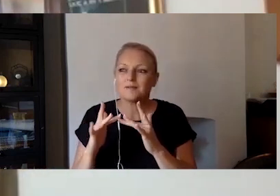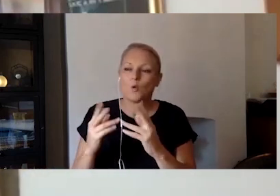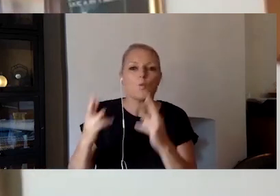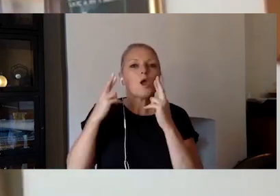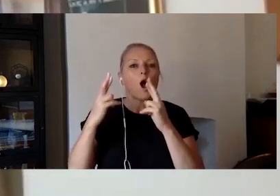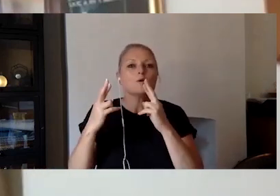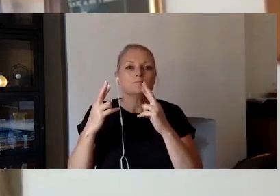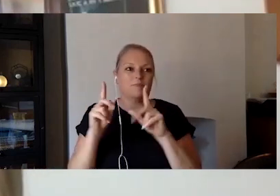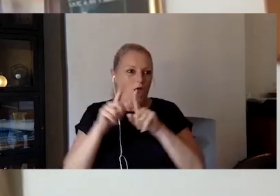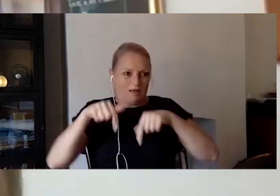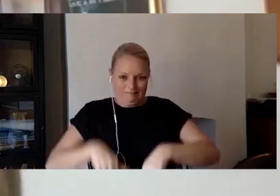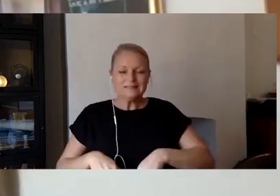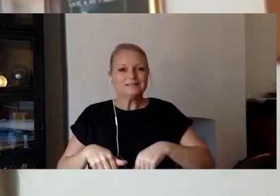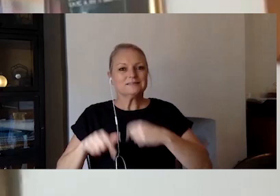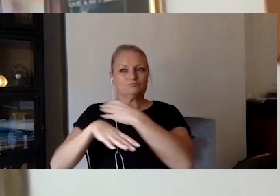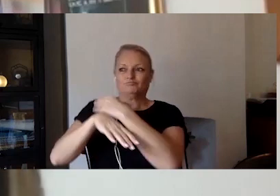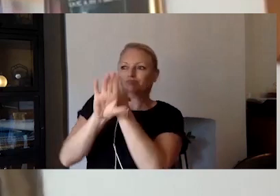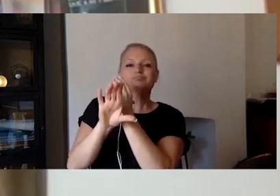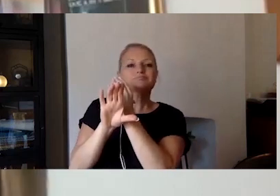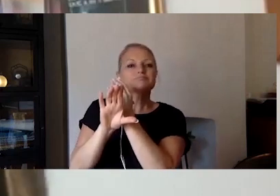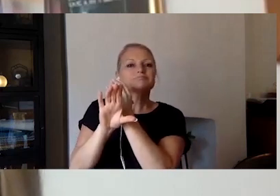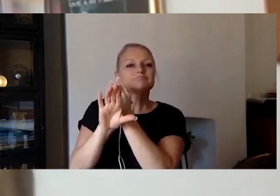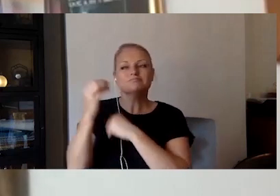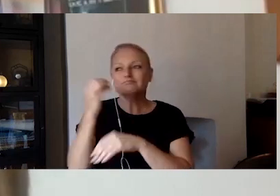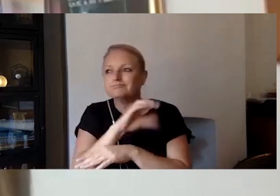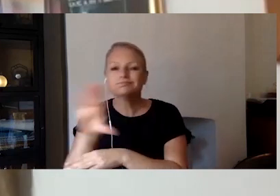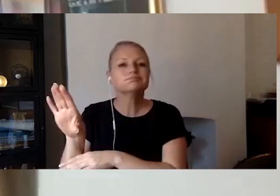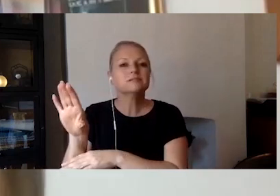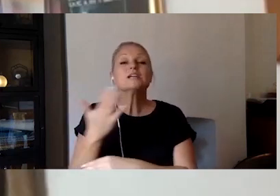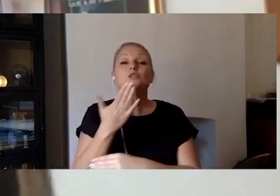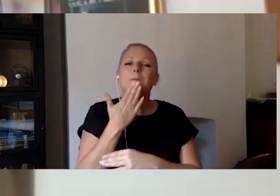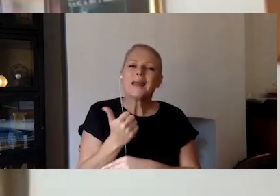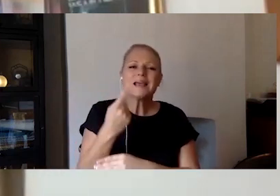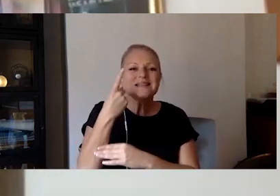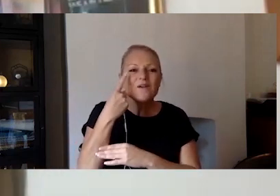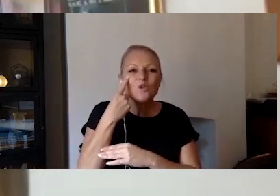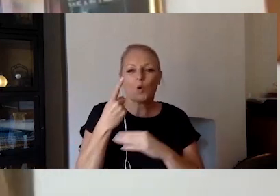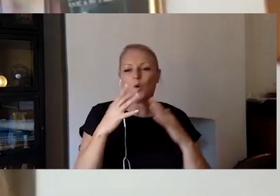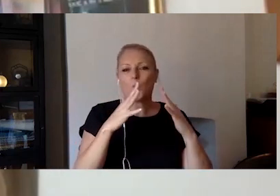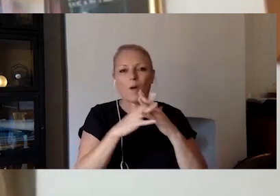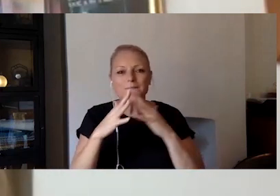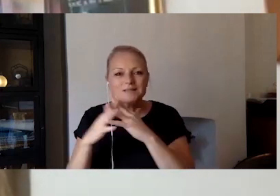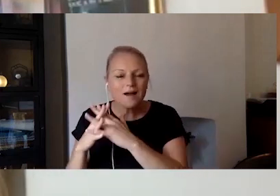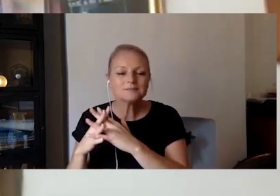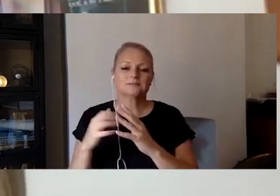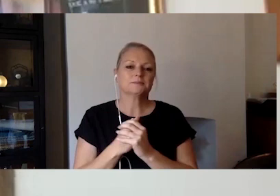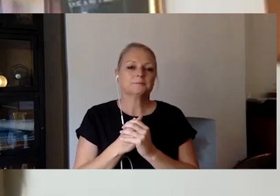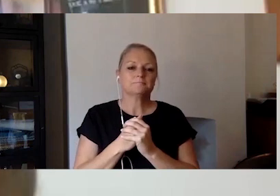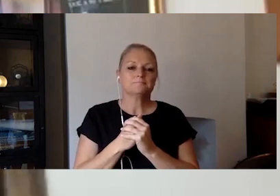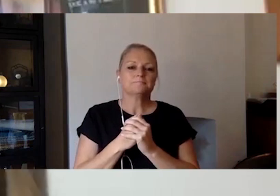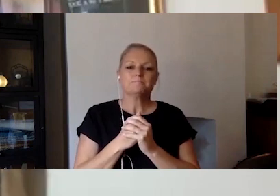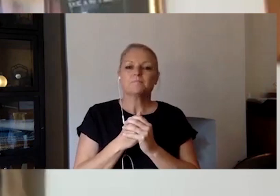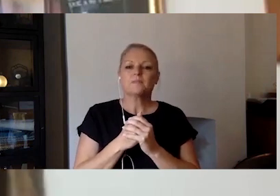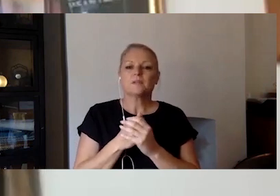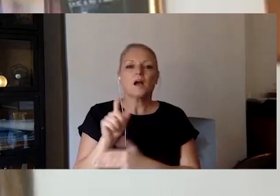those online as soon as we can. So yeah, visit the website and feel free to send an inquiry through the inbox that goes to myself or